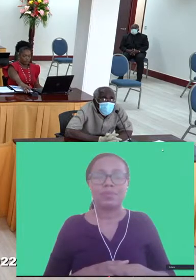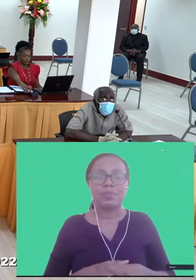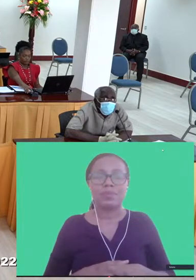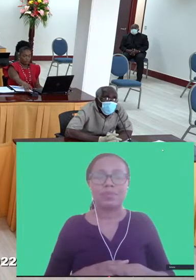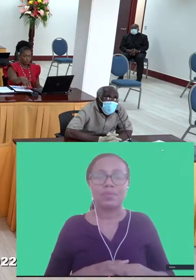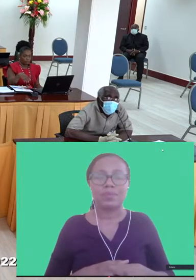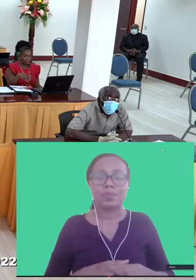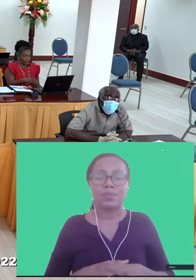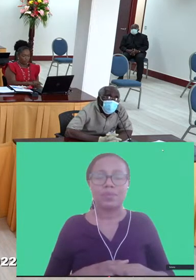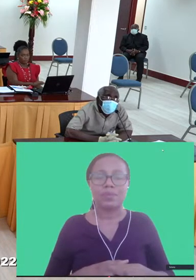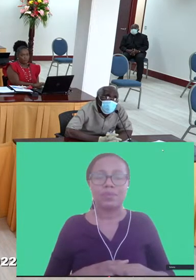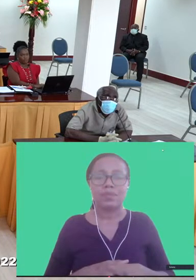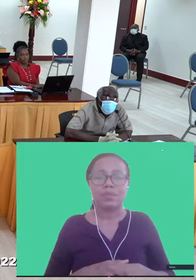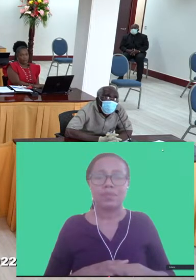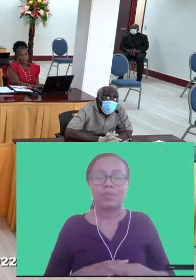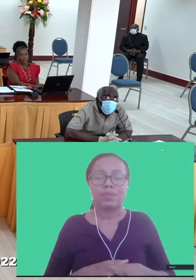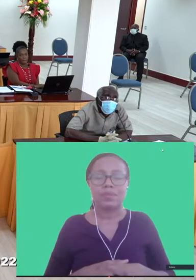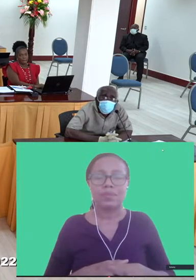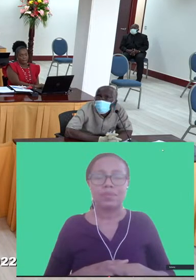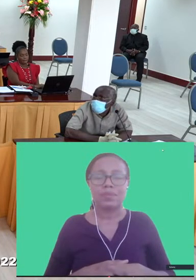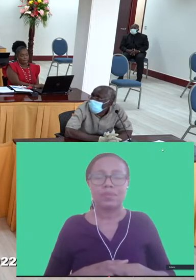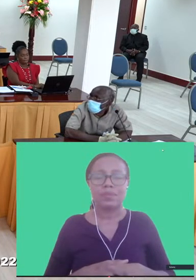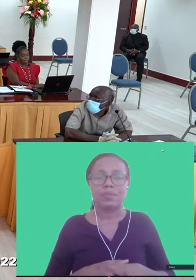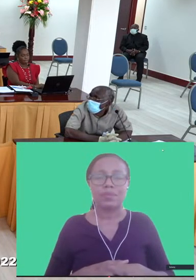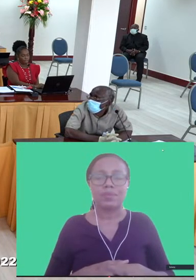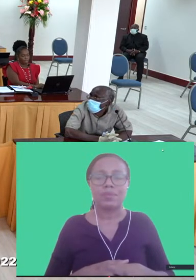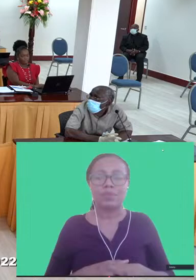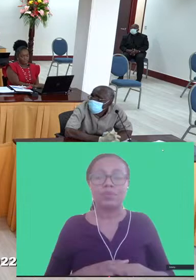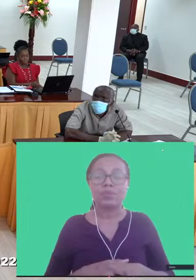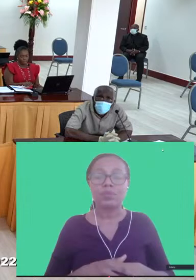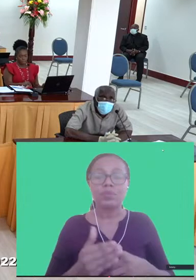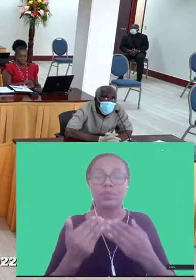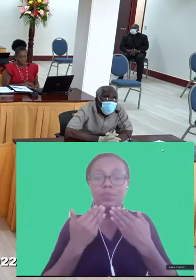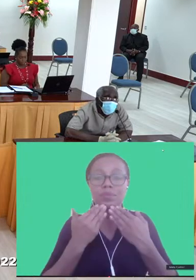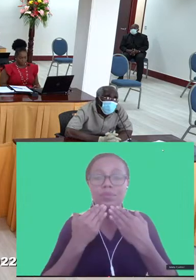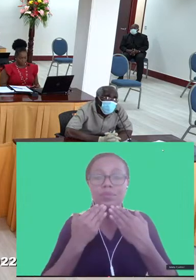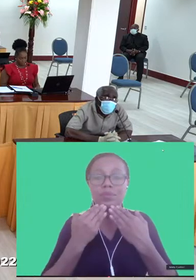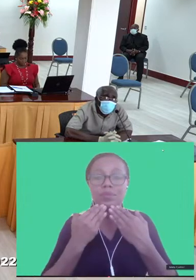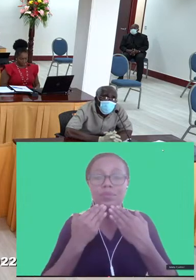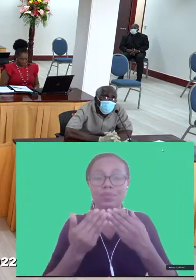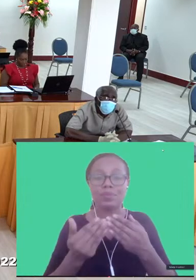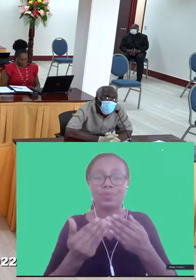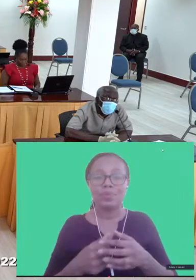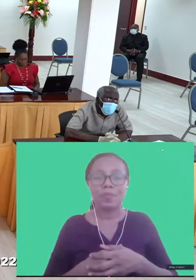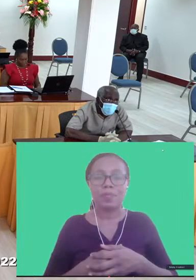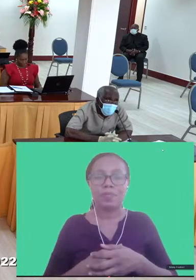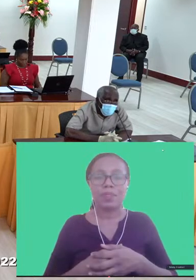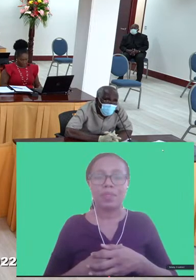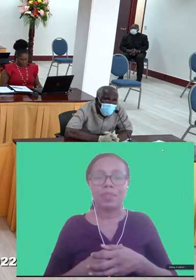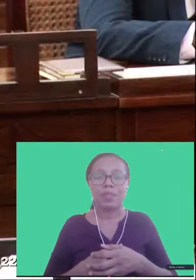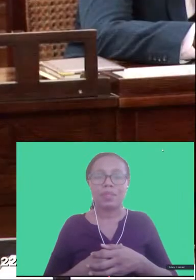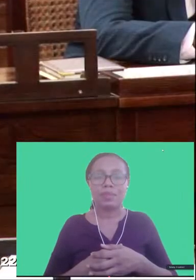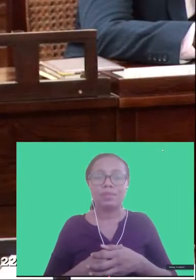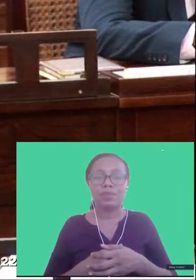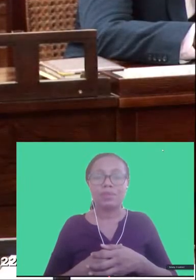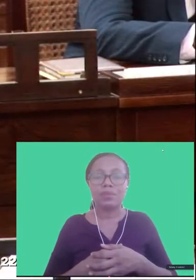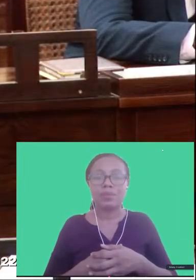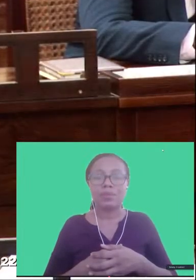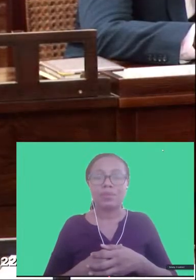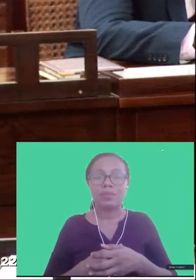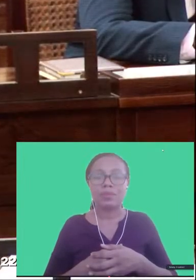Thank you. Yes, ma'am, just to say thank you to the minister and his team for their